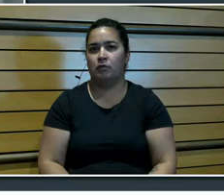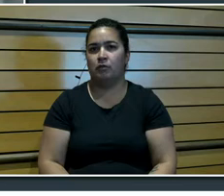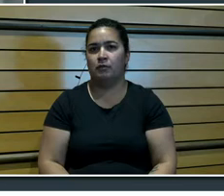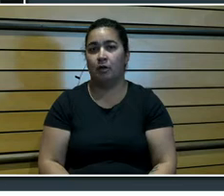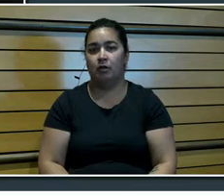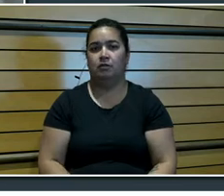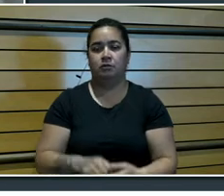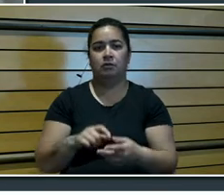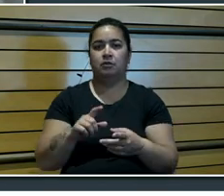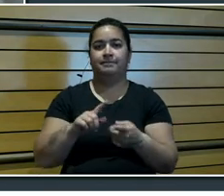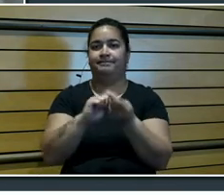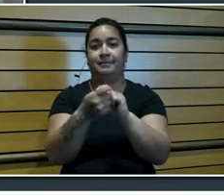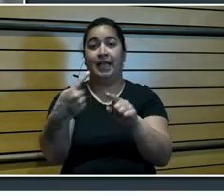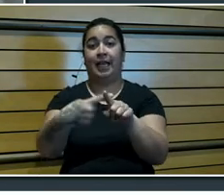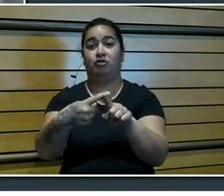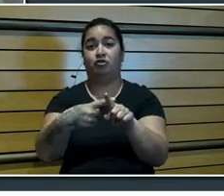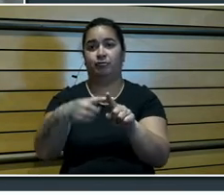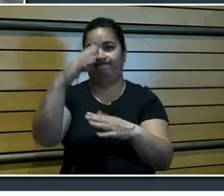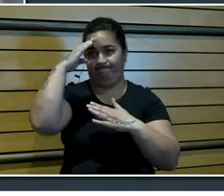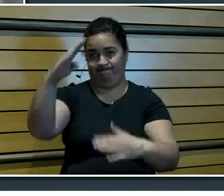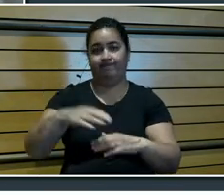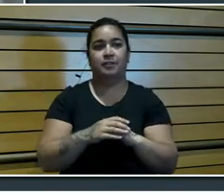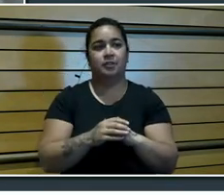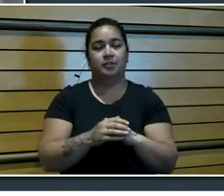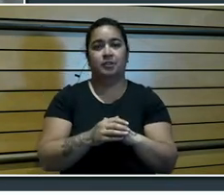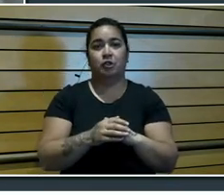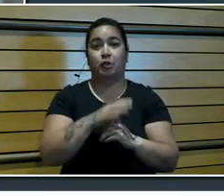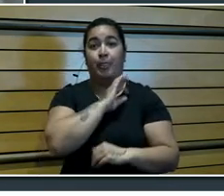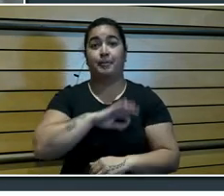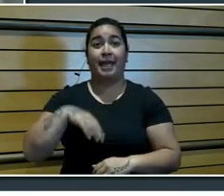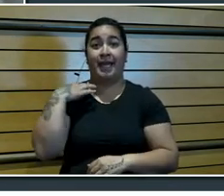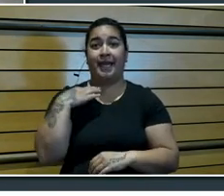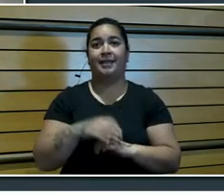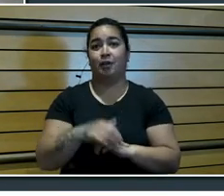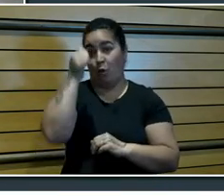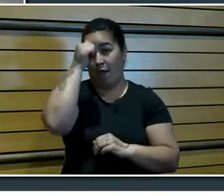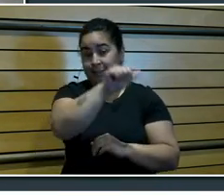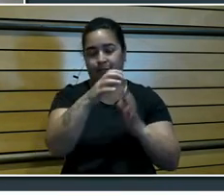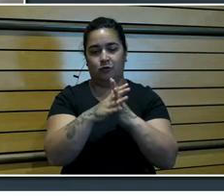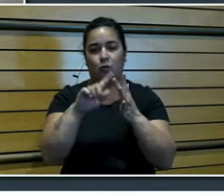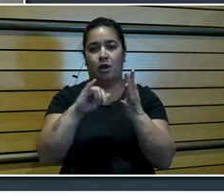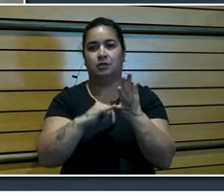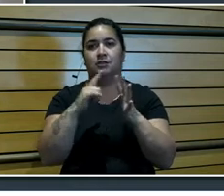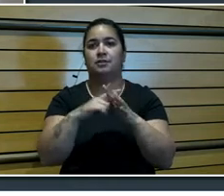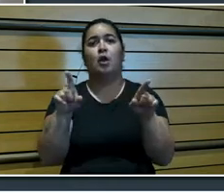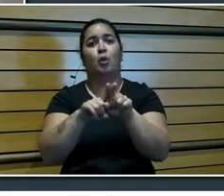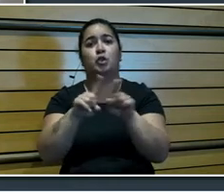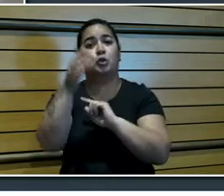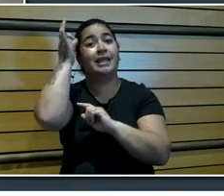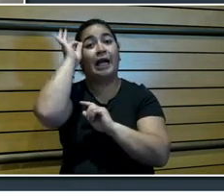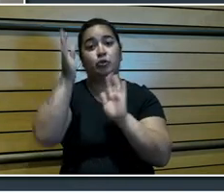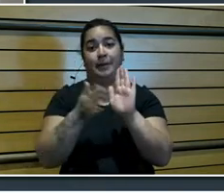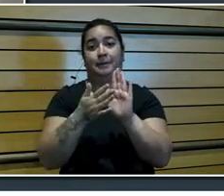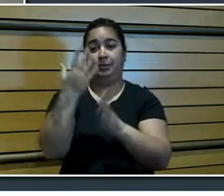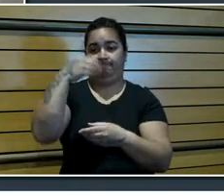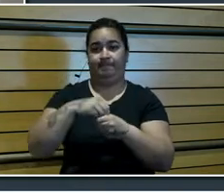Good afternoon, everyone. E te kahika, mea wais, tēnā koe. To you, the Chief, mea wais, I acknowledge you. The councillors and